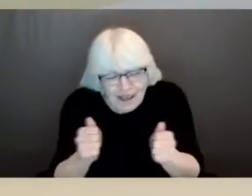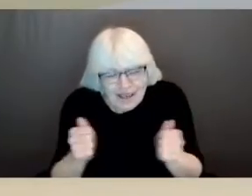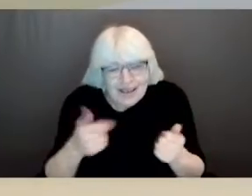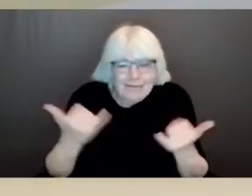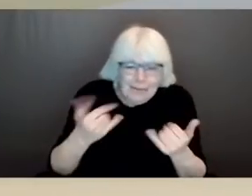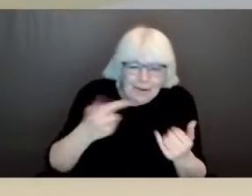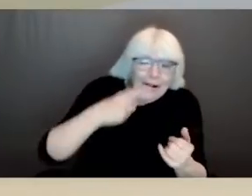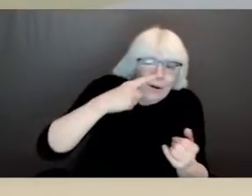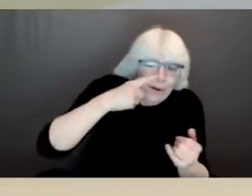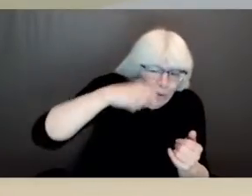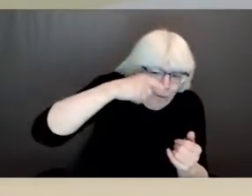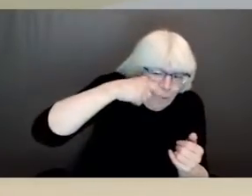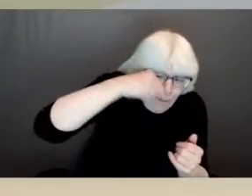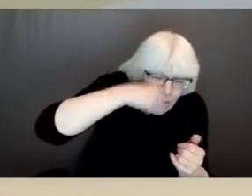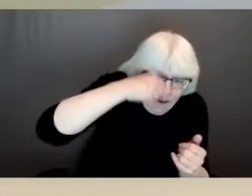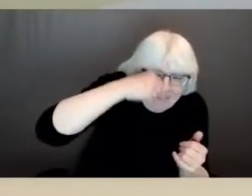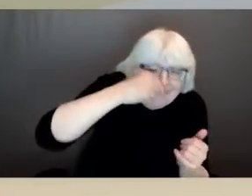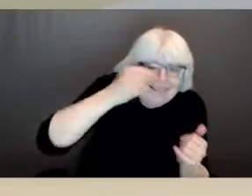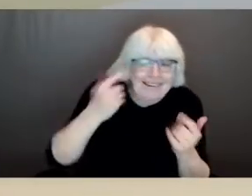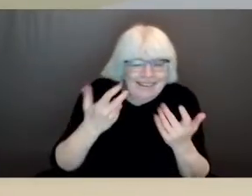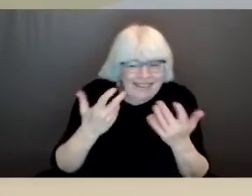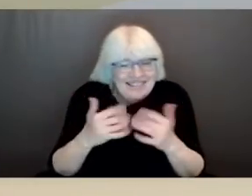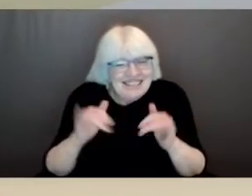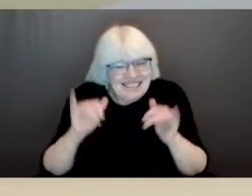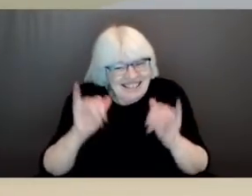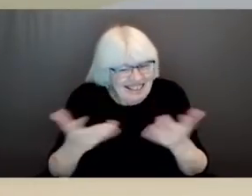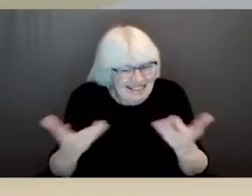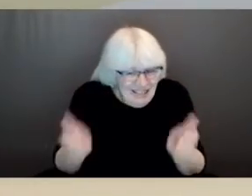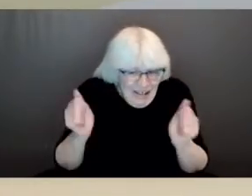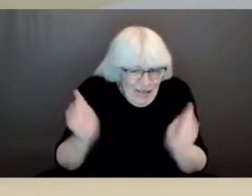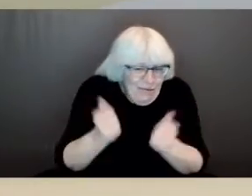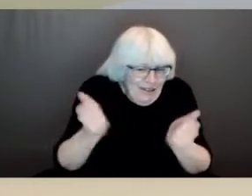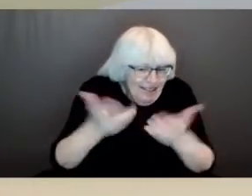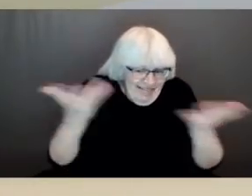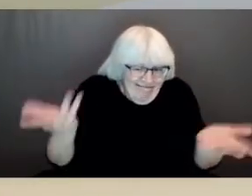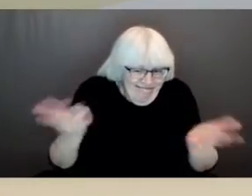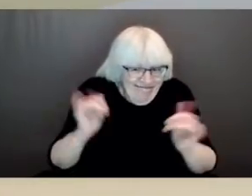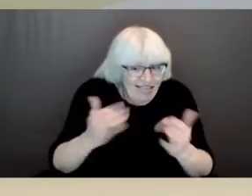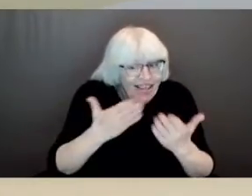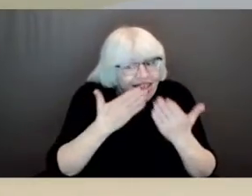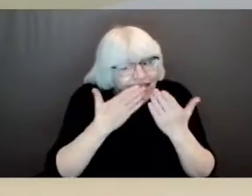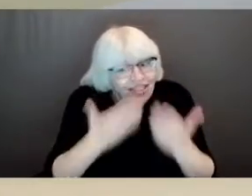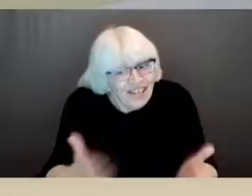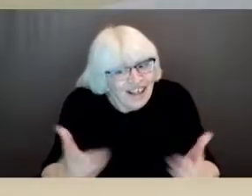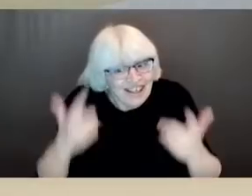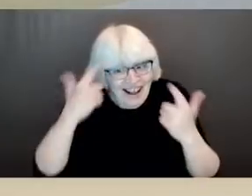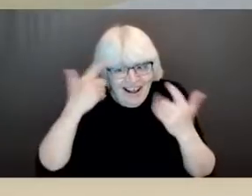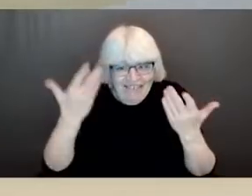For sure. Okay, thank you so much. You're welcome. I think that's it. So thank you all.